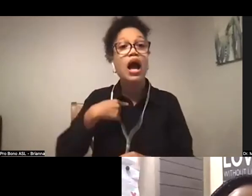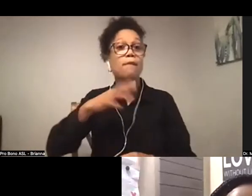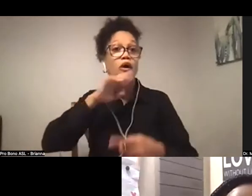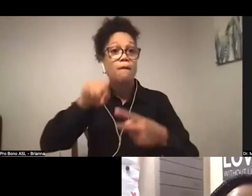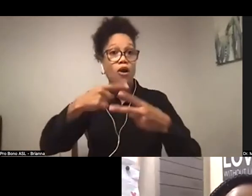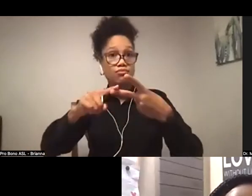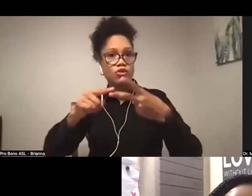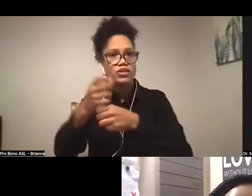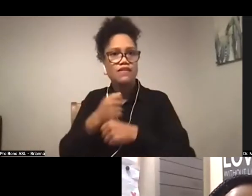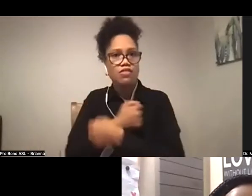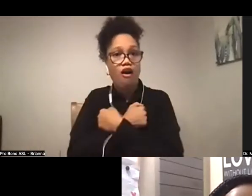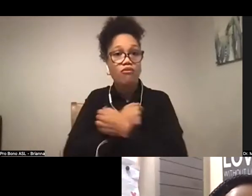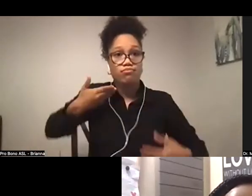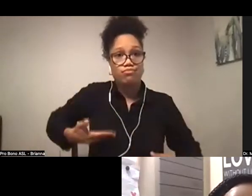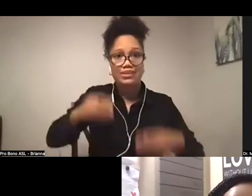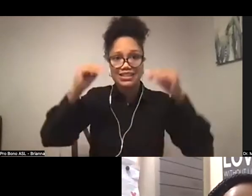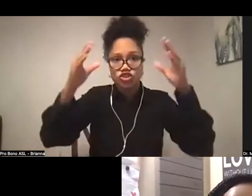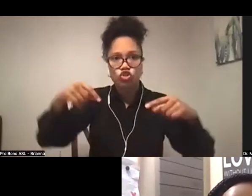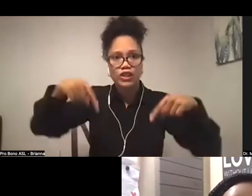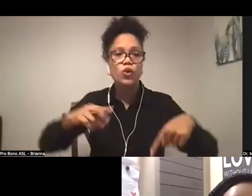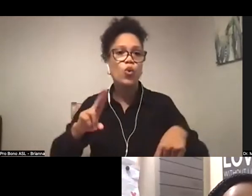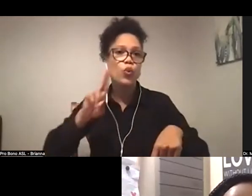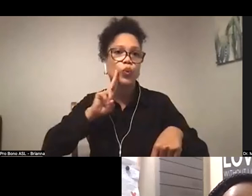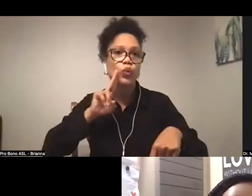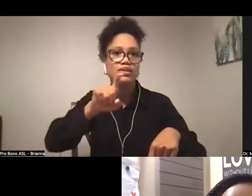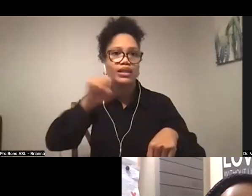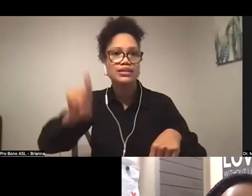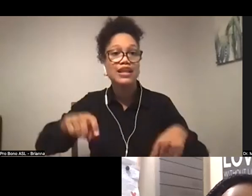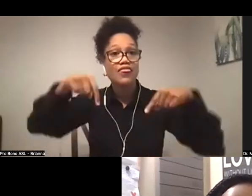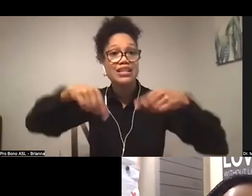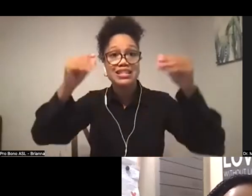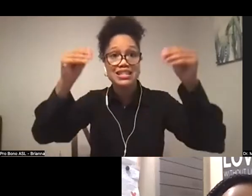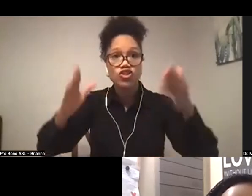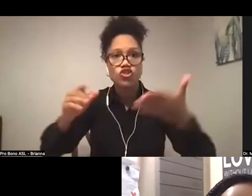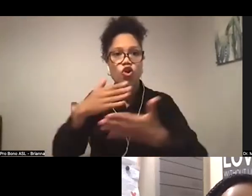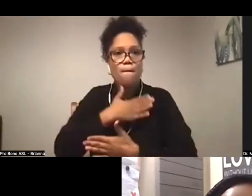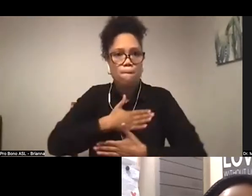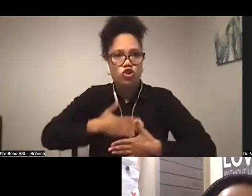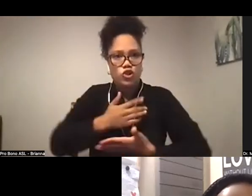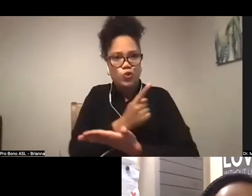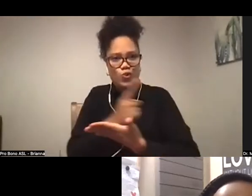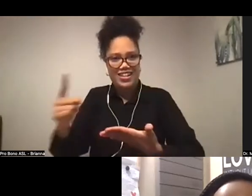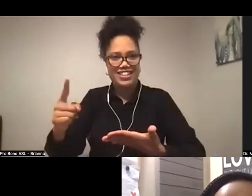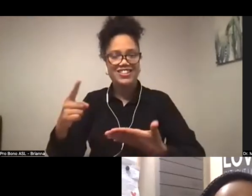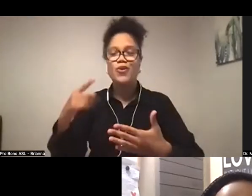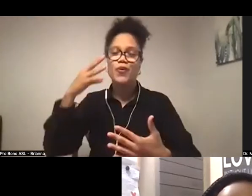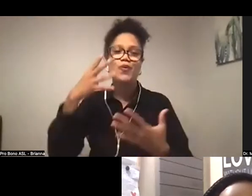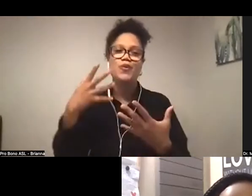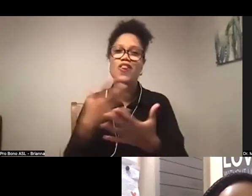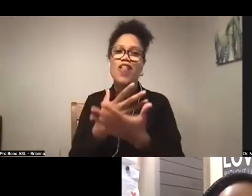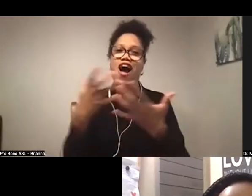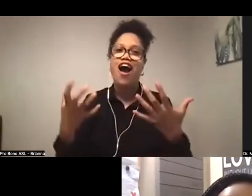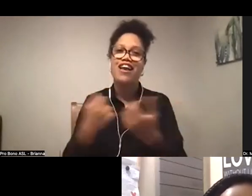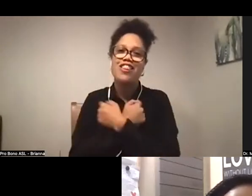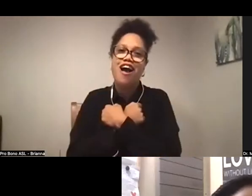in Houston, Texas, and this is Teacher Appreciation Week. So we've been receiving a lot of love this week,